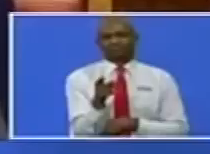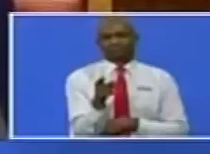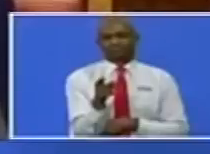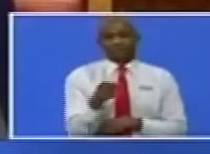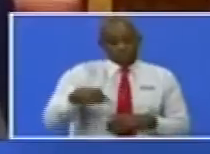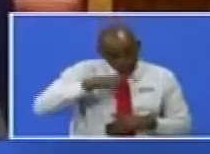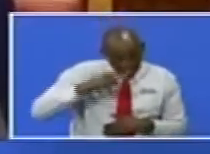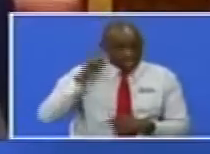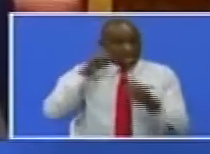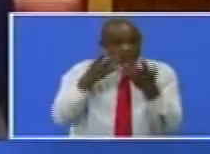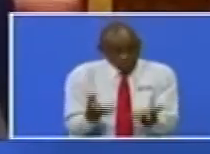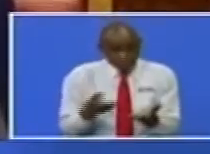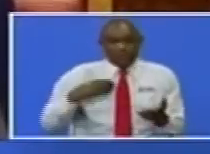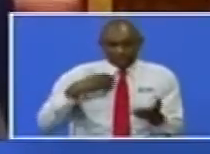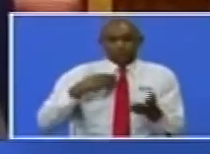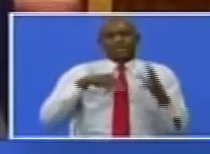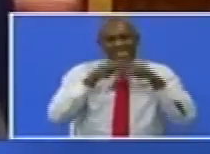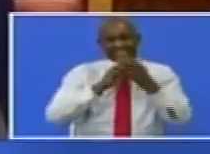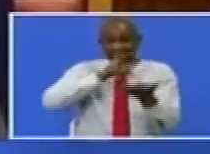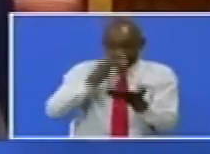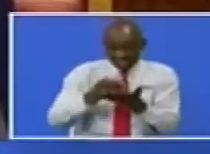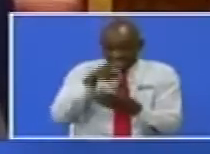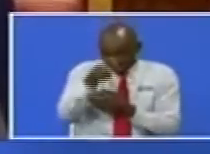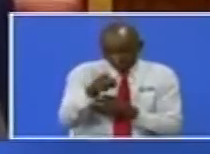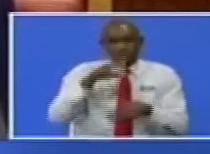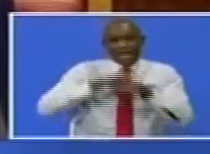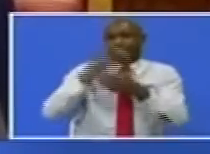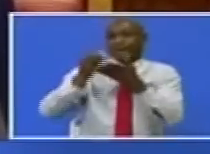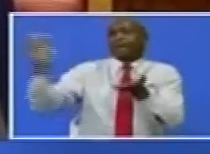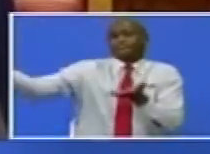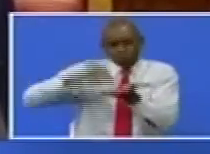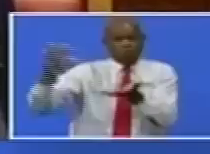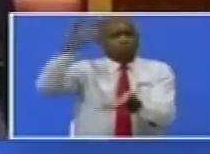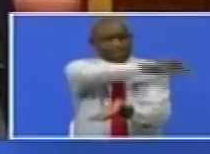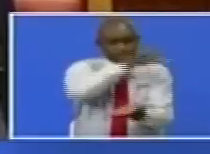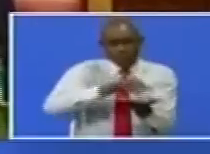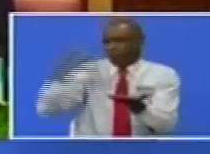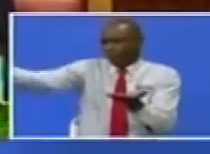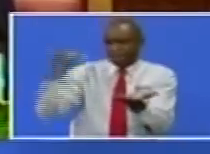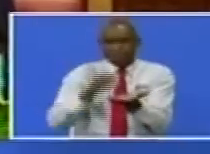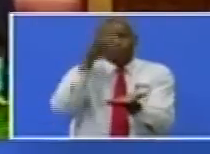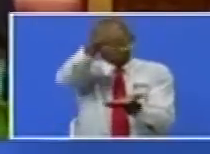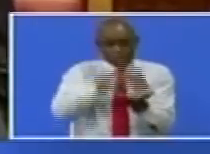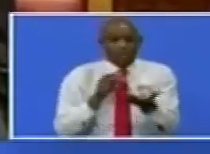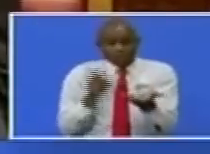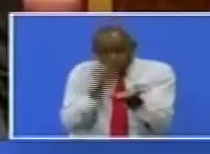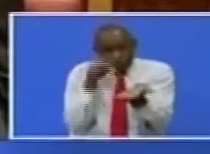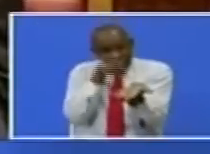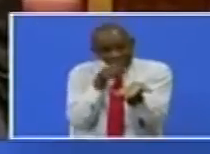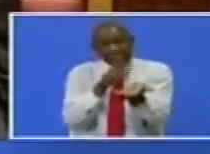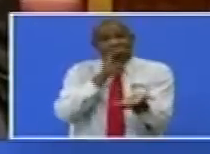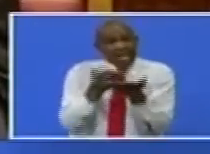We intend to create a fund to which the recovered funds will be deposited with a view to use such